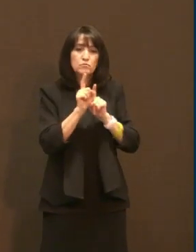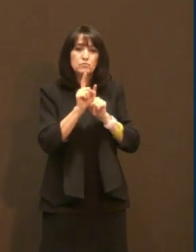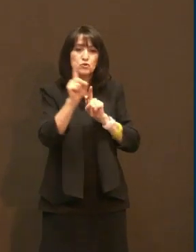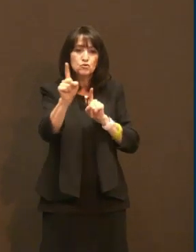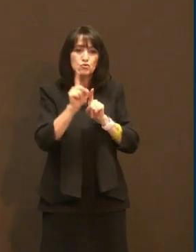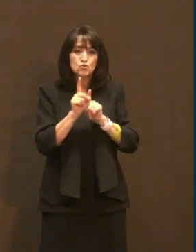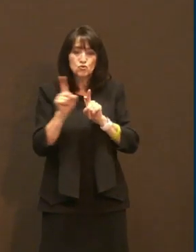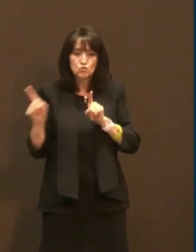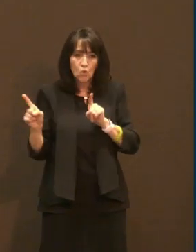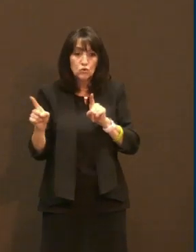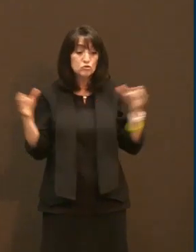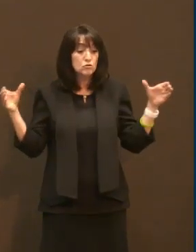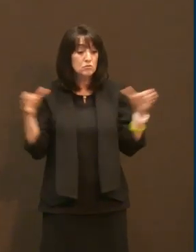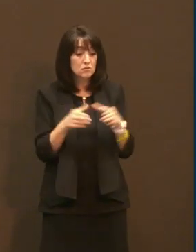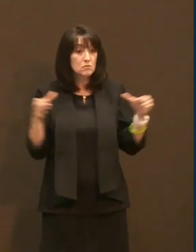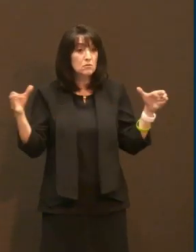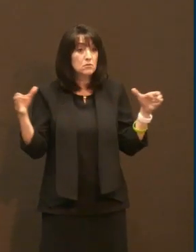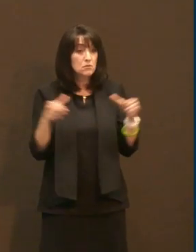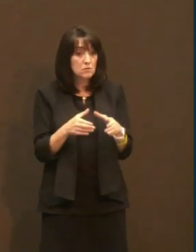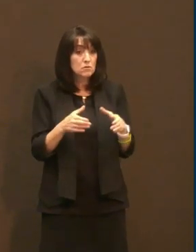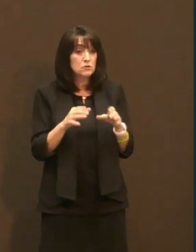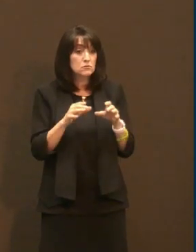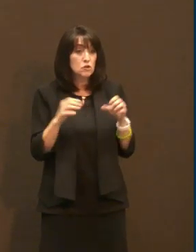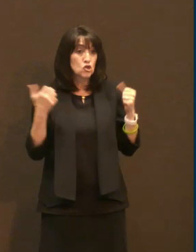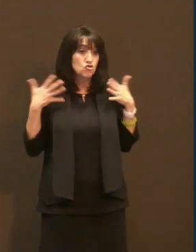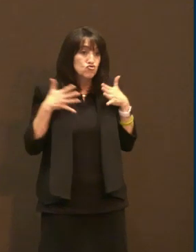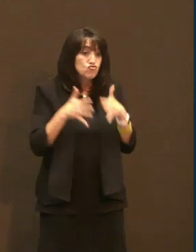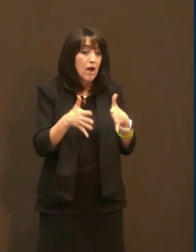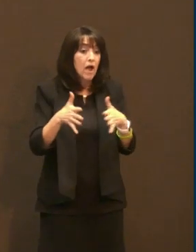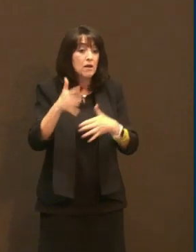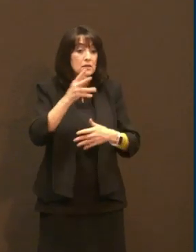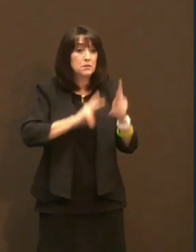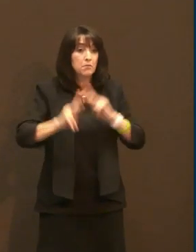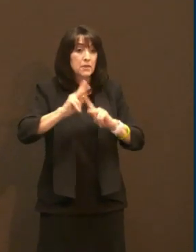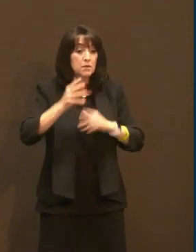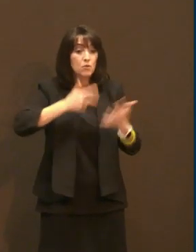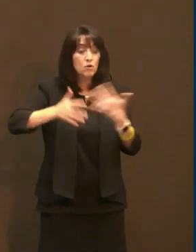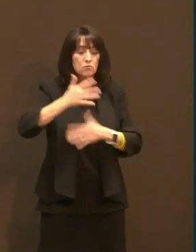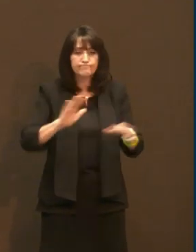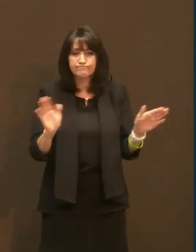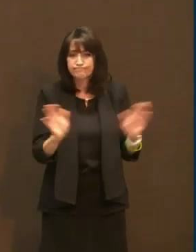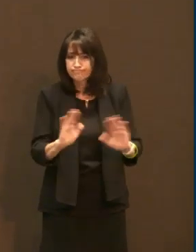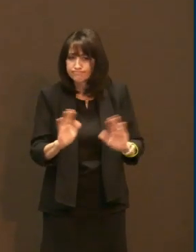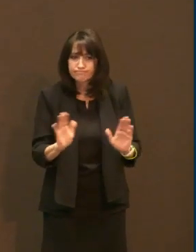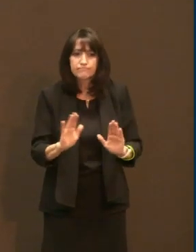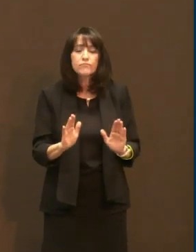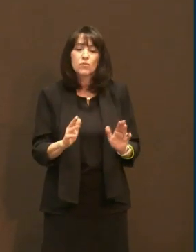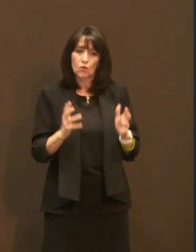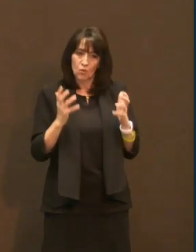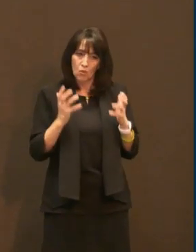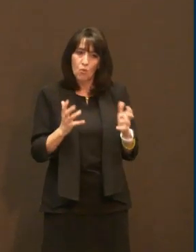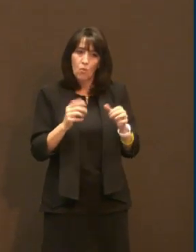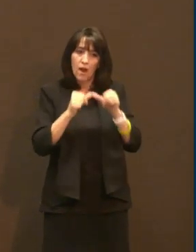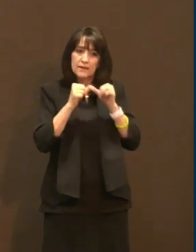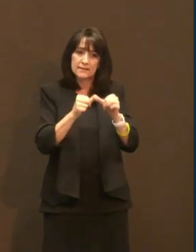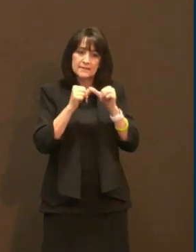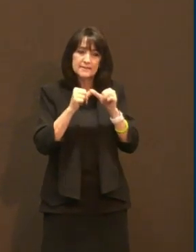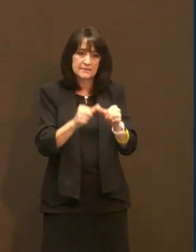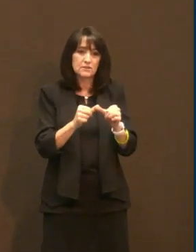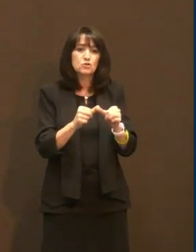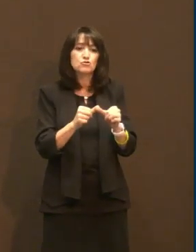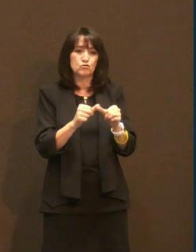All those activities have helped us to get where we are today, where we're seeing these positive